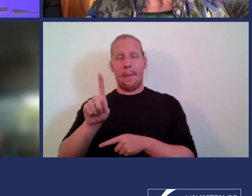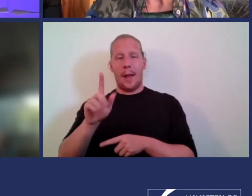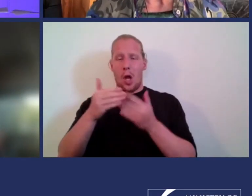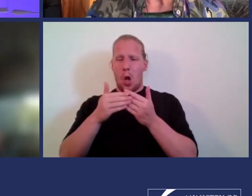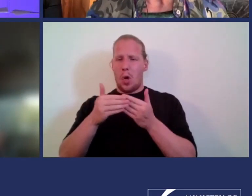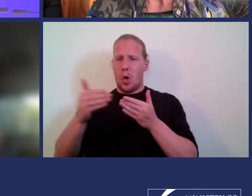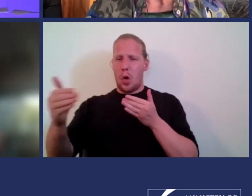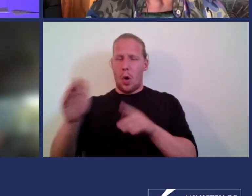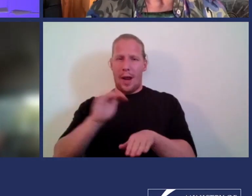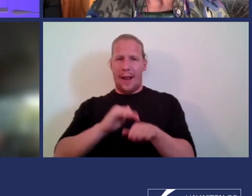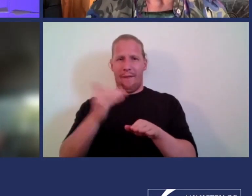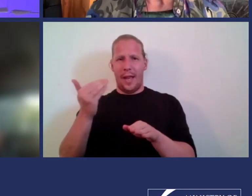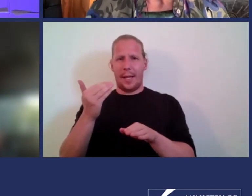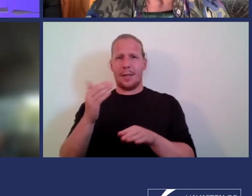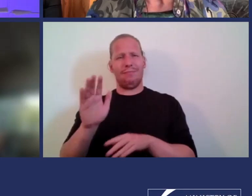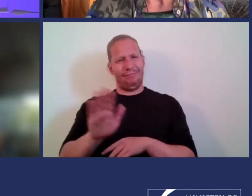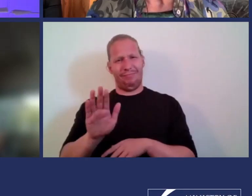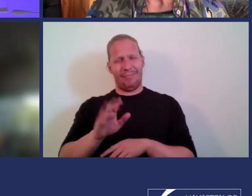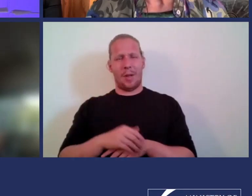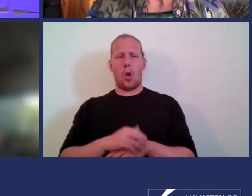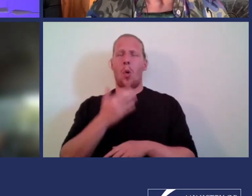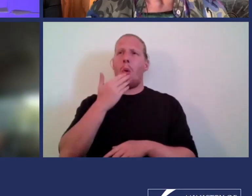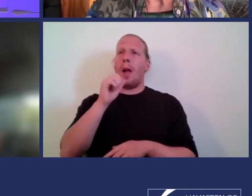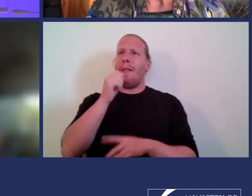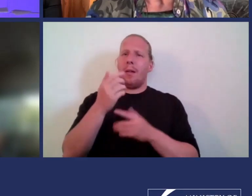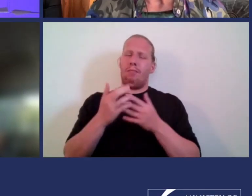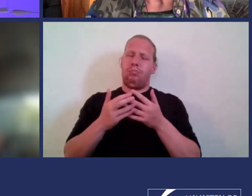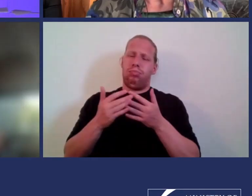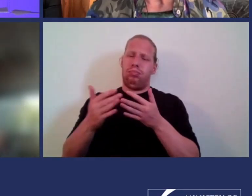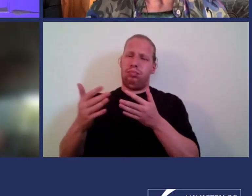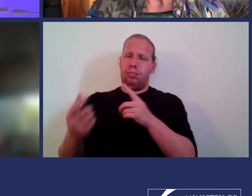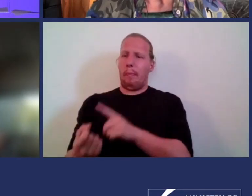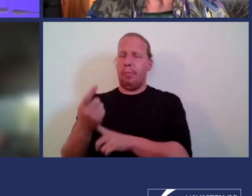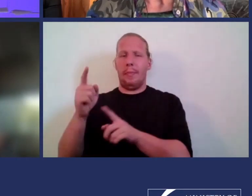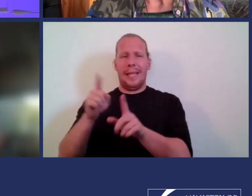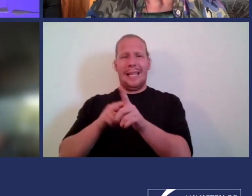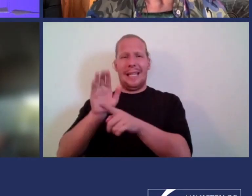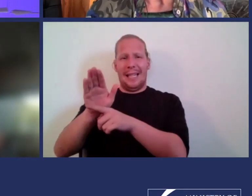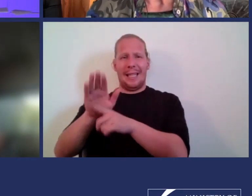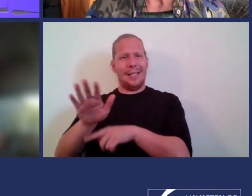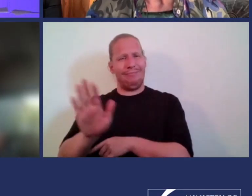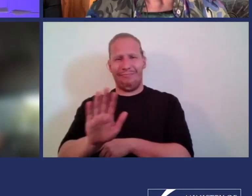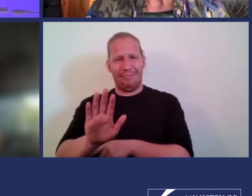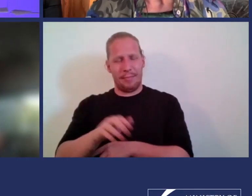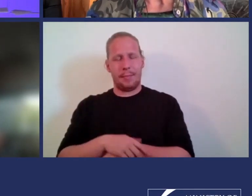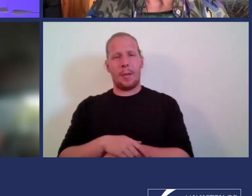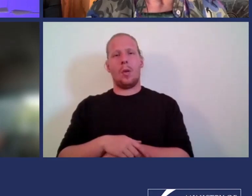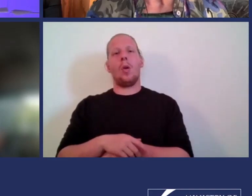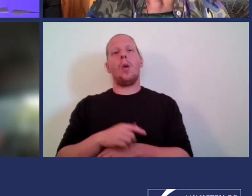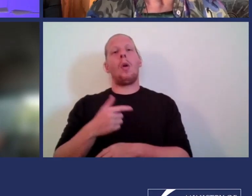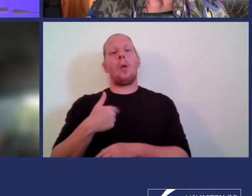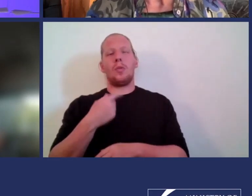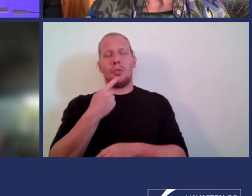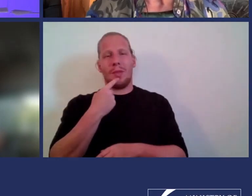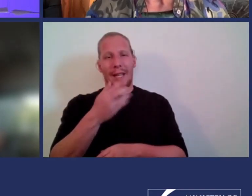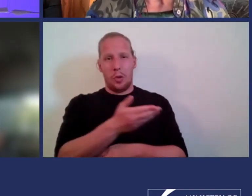side effects come up years down the track with non-live vaccines. So I want to reassure people there have been